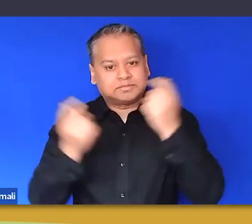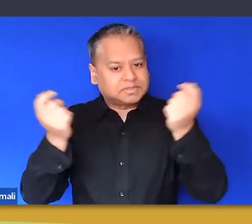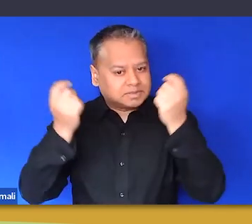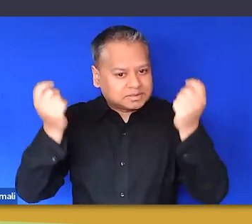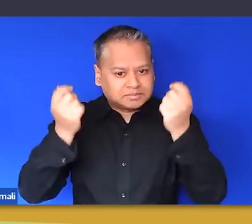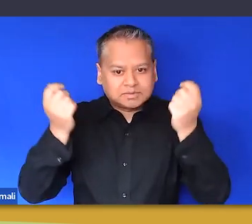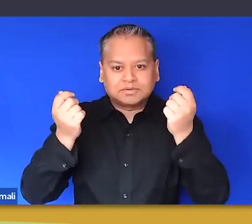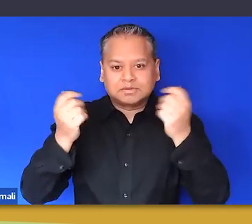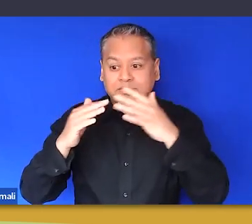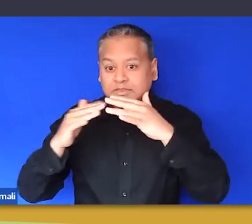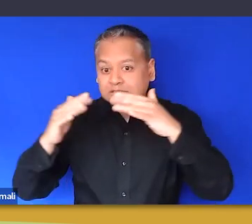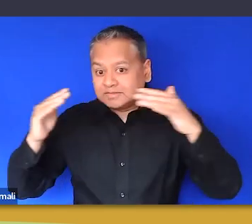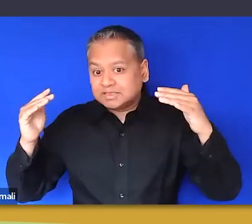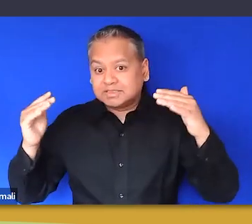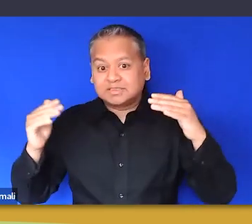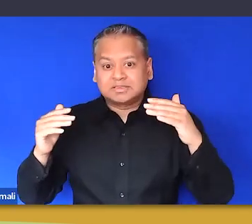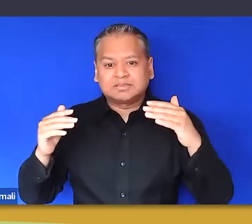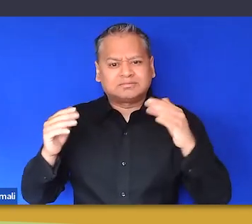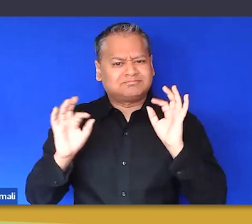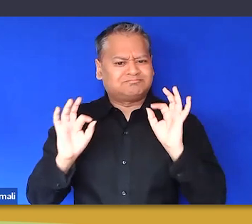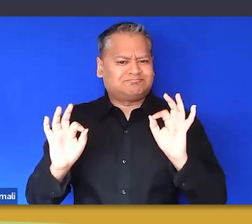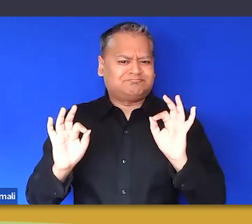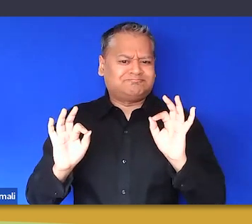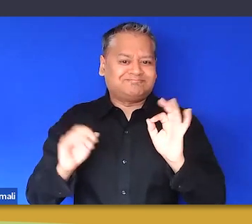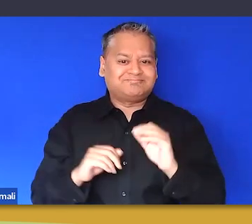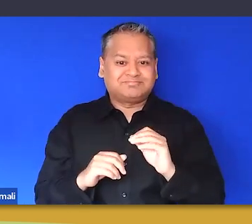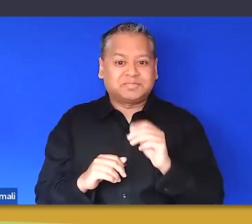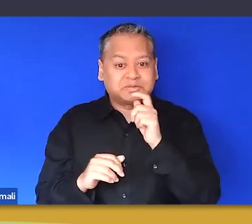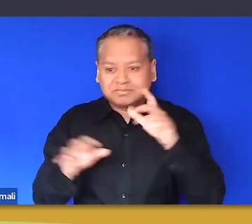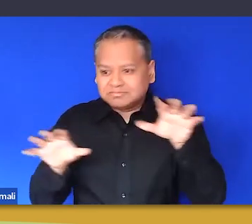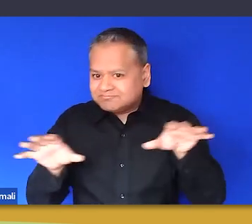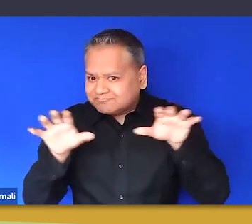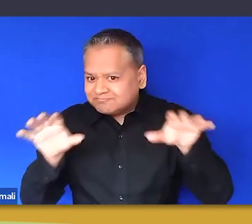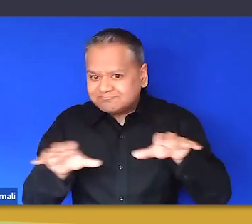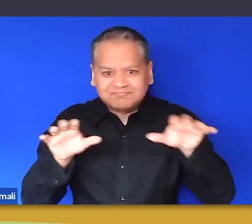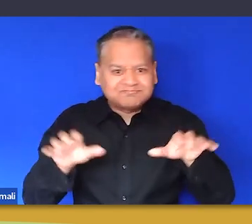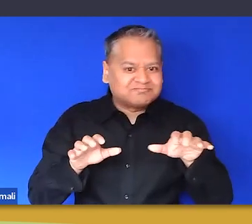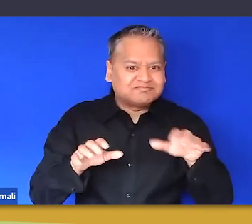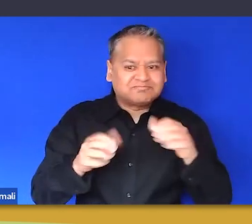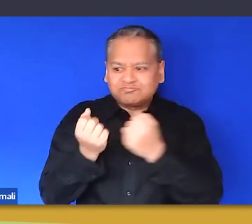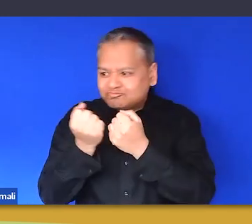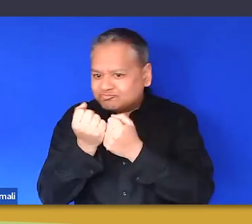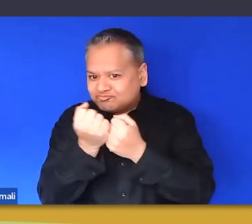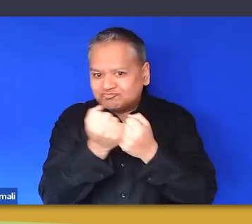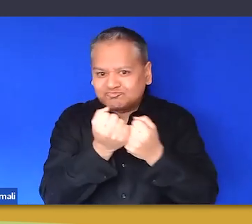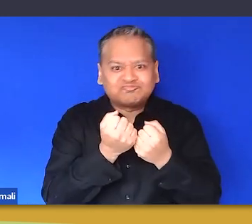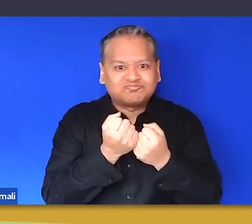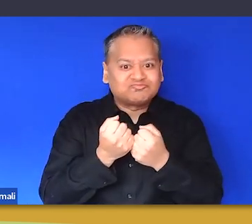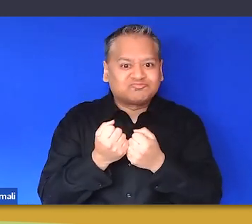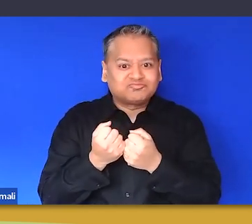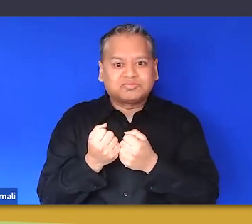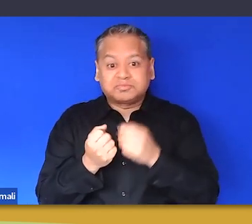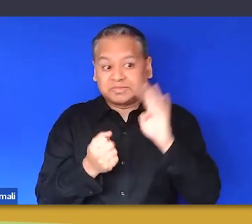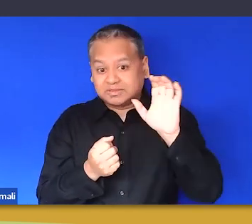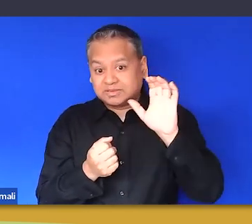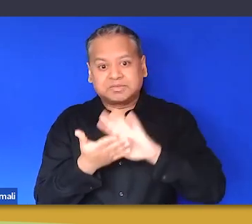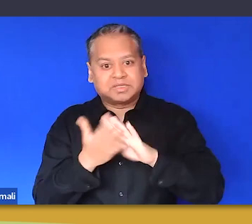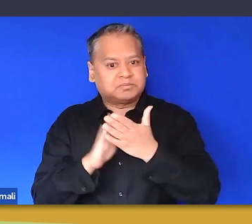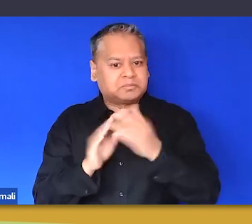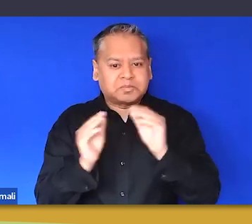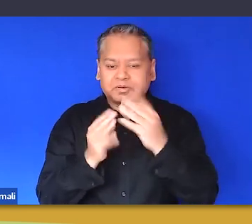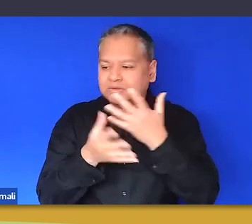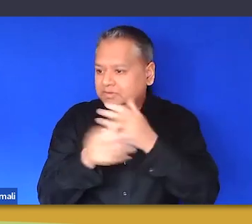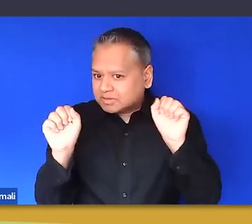are fighting back against discrimination. Their efforts are helping to make BC a safer, more